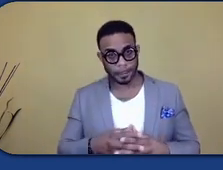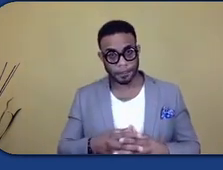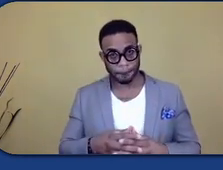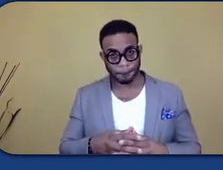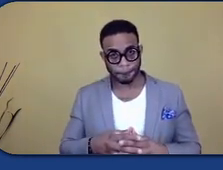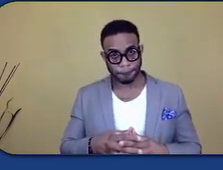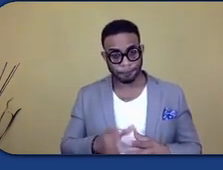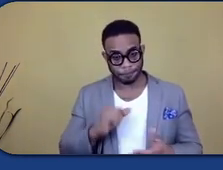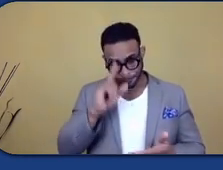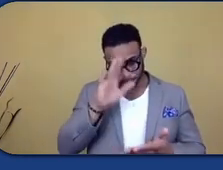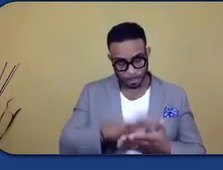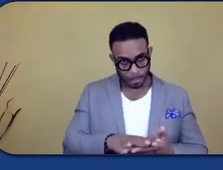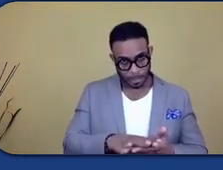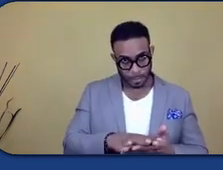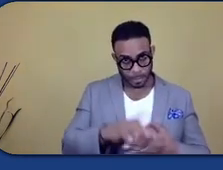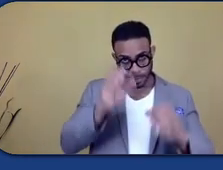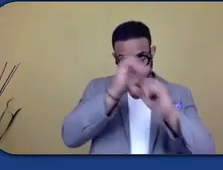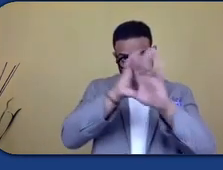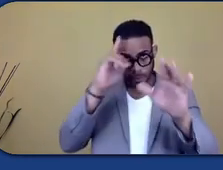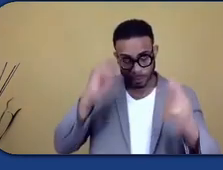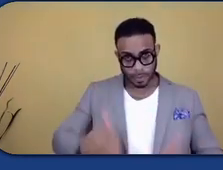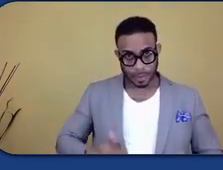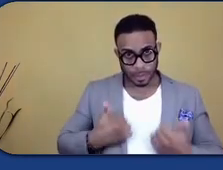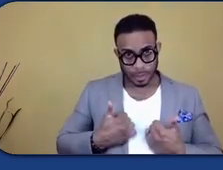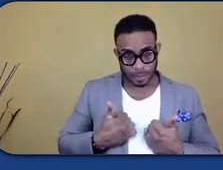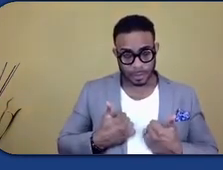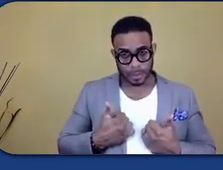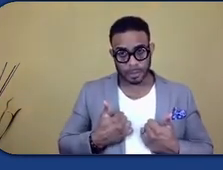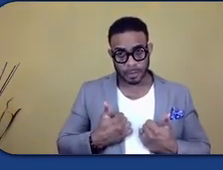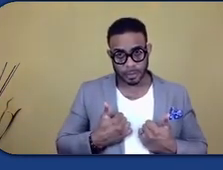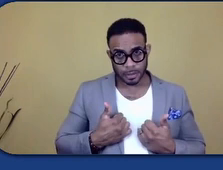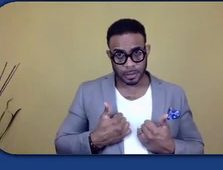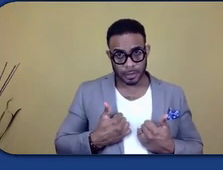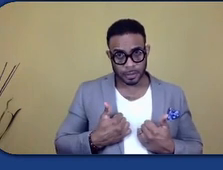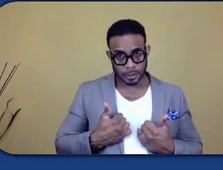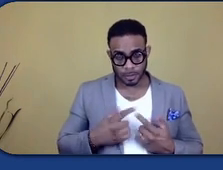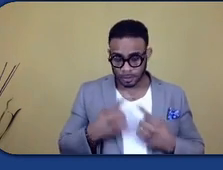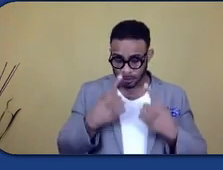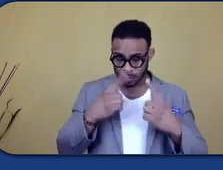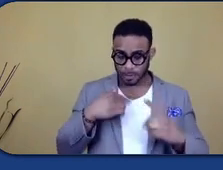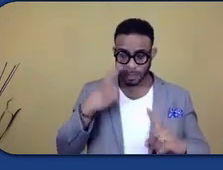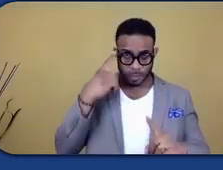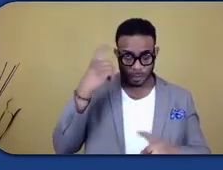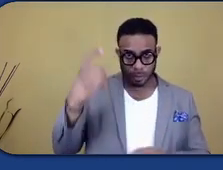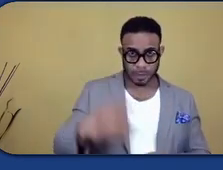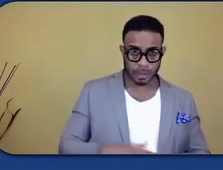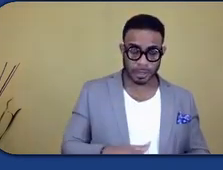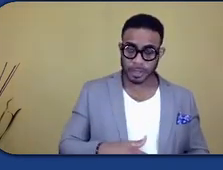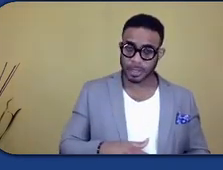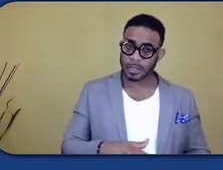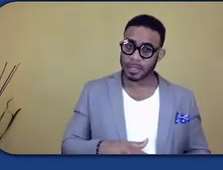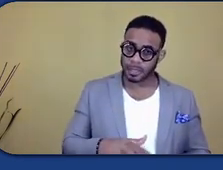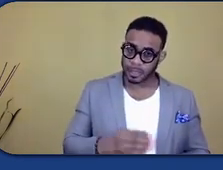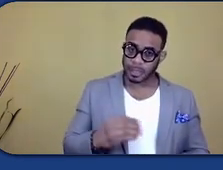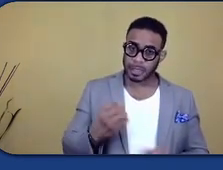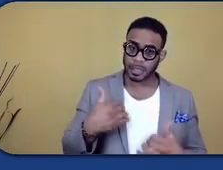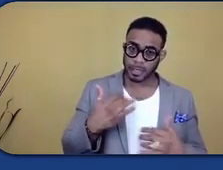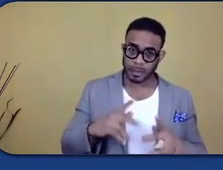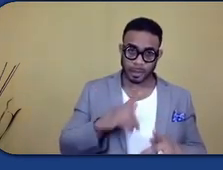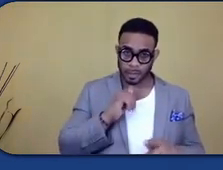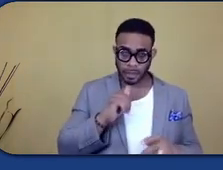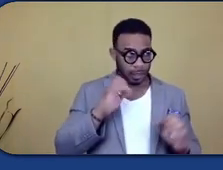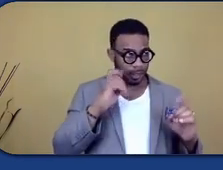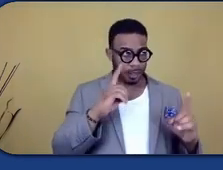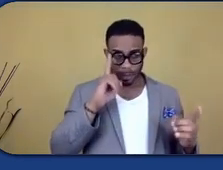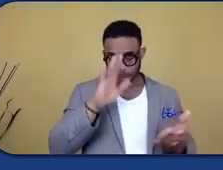people see. I believe in peaceful coexistence to achieve my dreams. And the